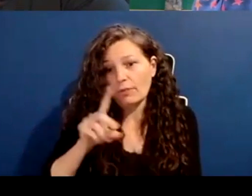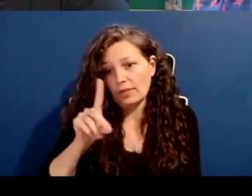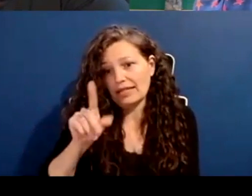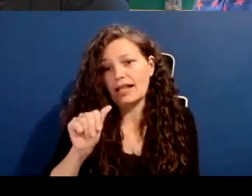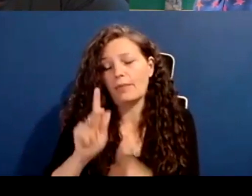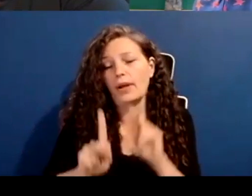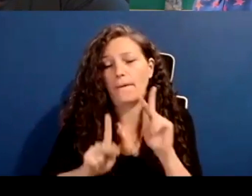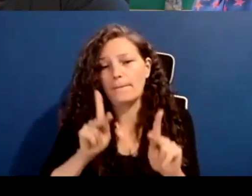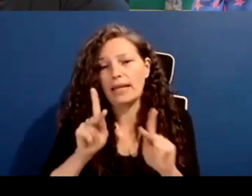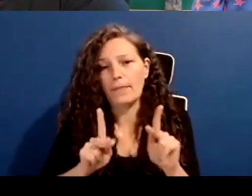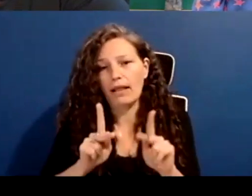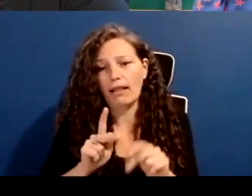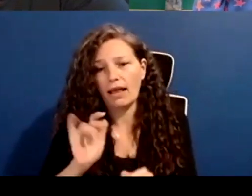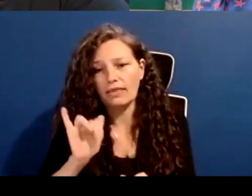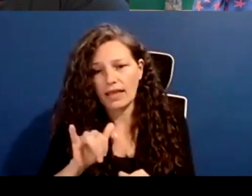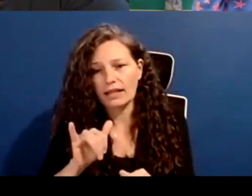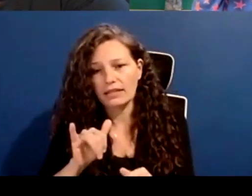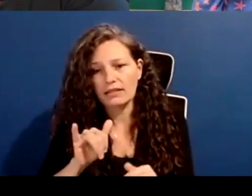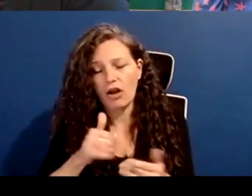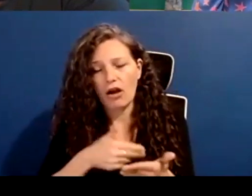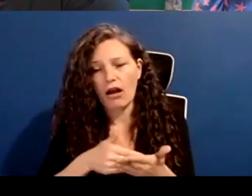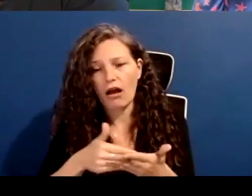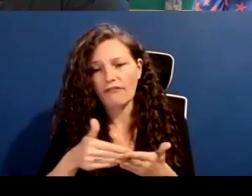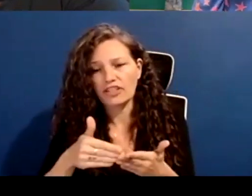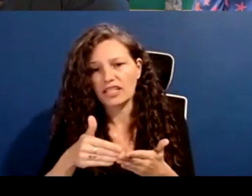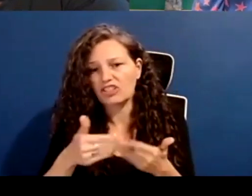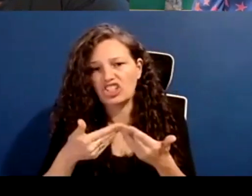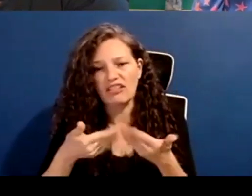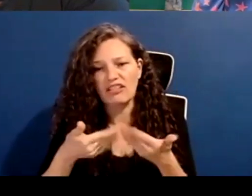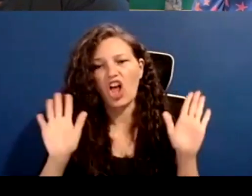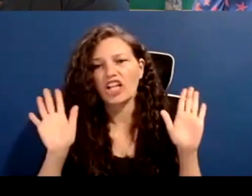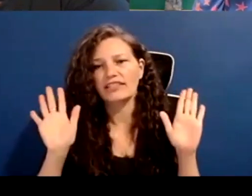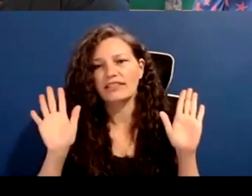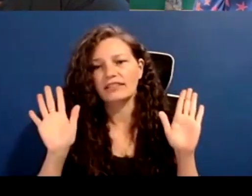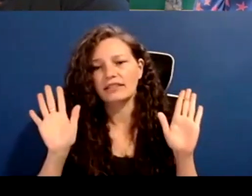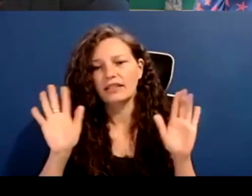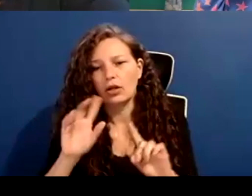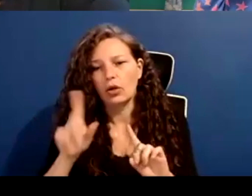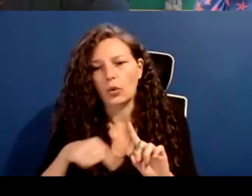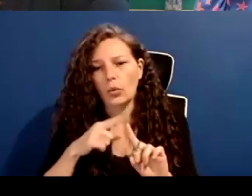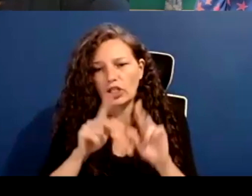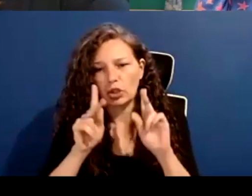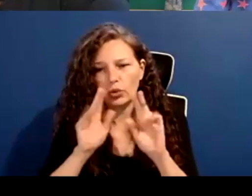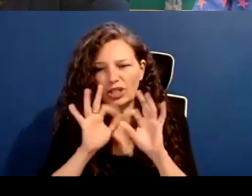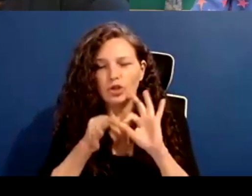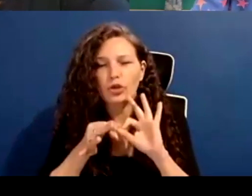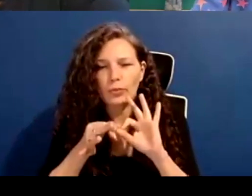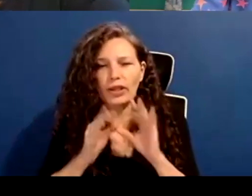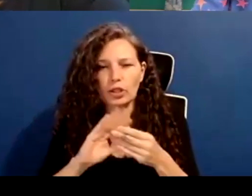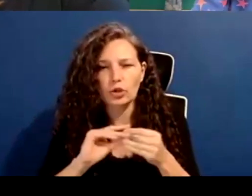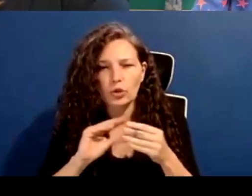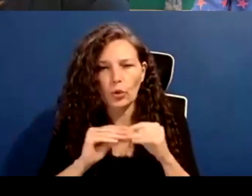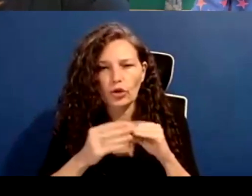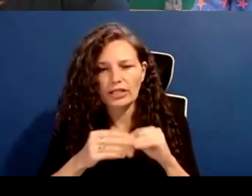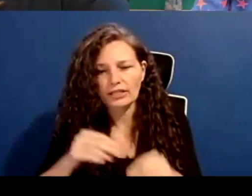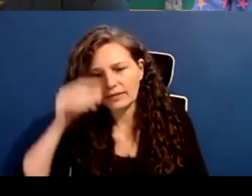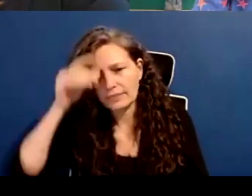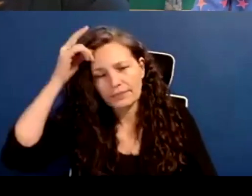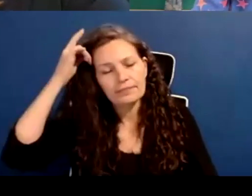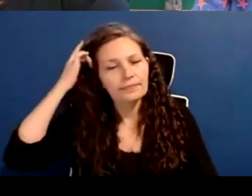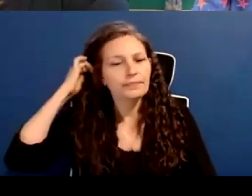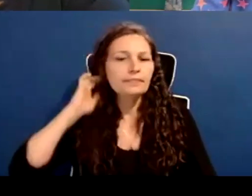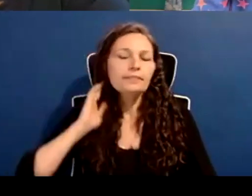And I think that is so often lost when we interpret these stories. I would love to